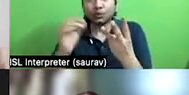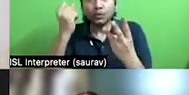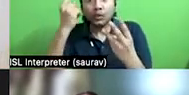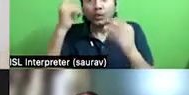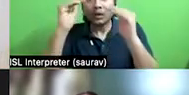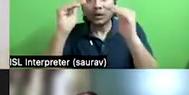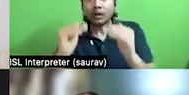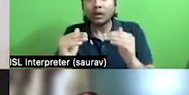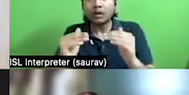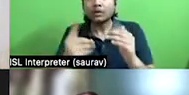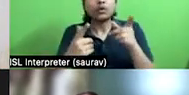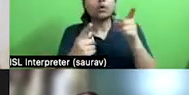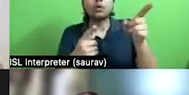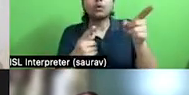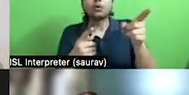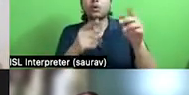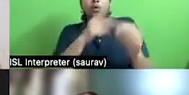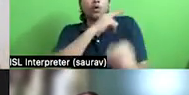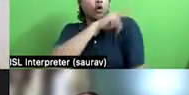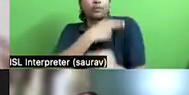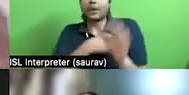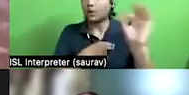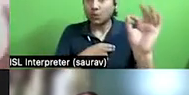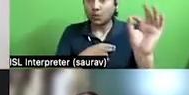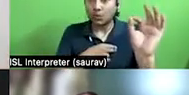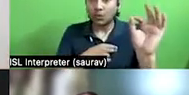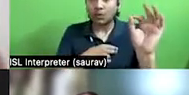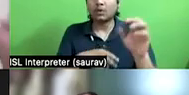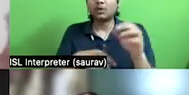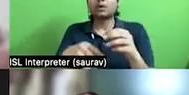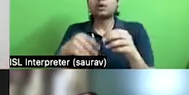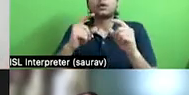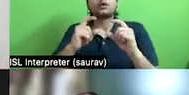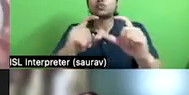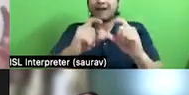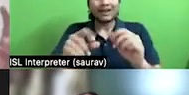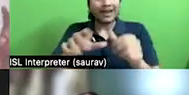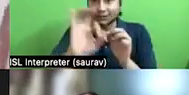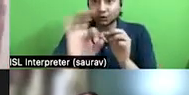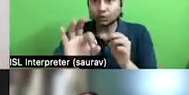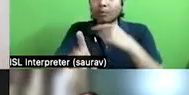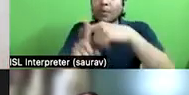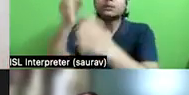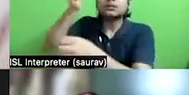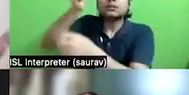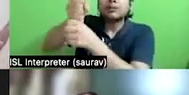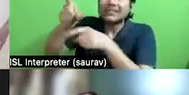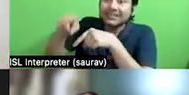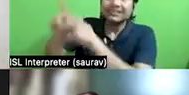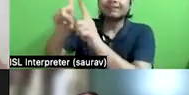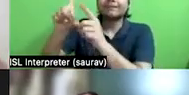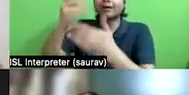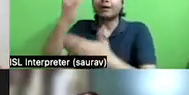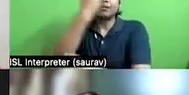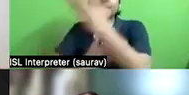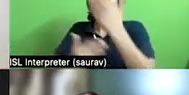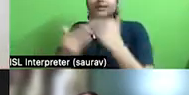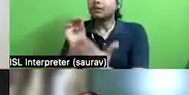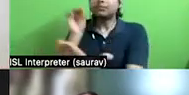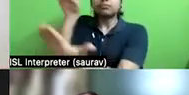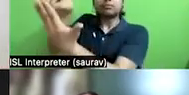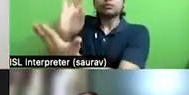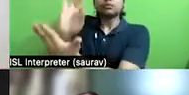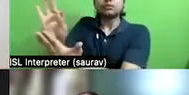the finance is not available, and these policies, because of these kind of structures in place. So within structure, you have these